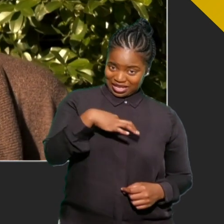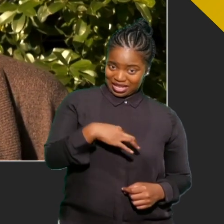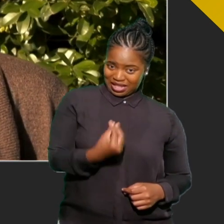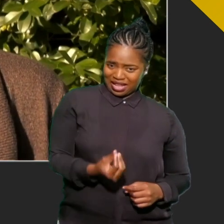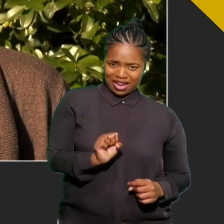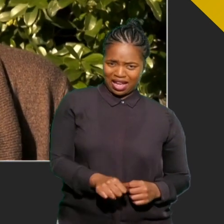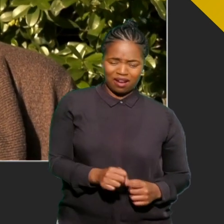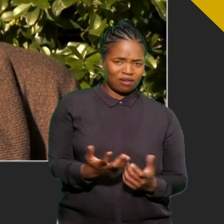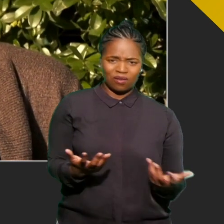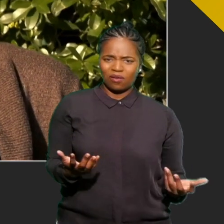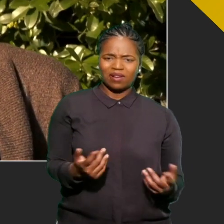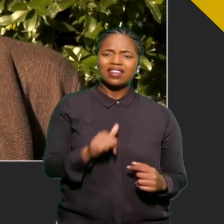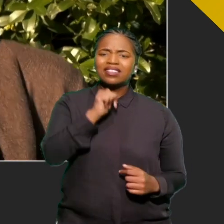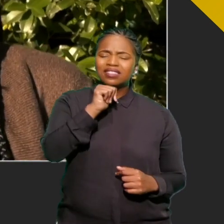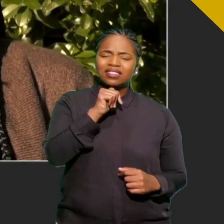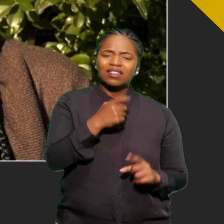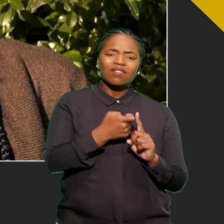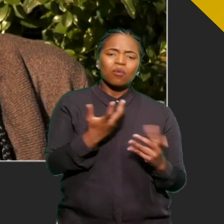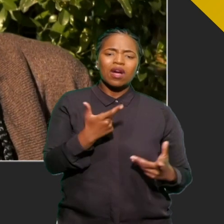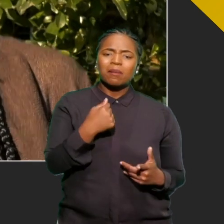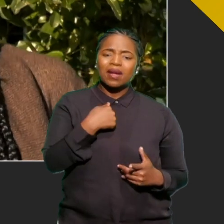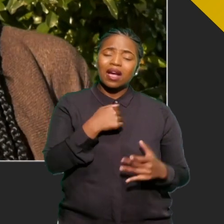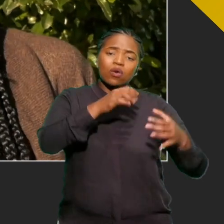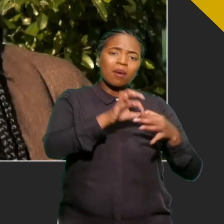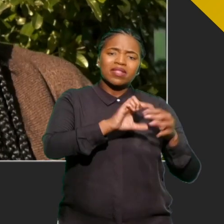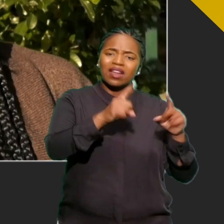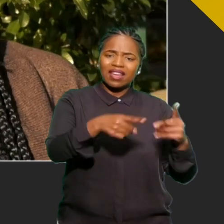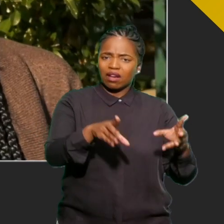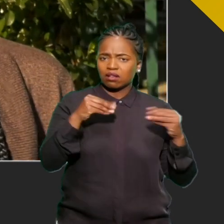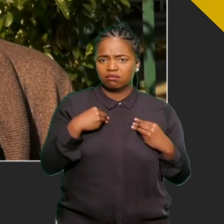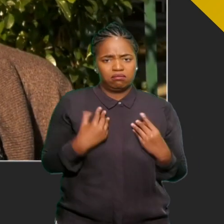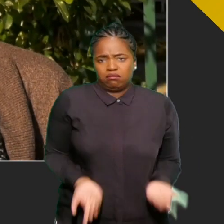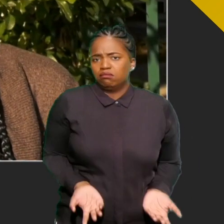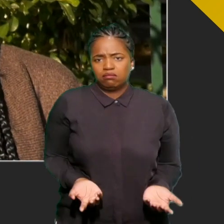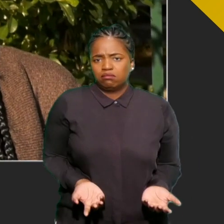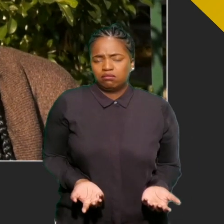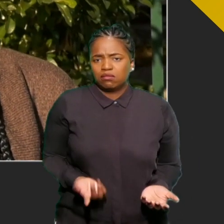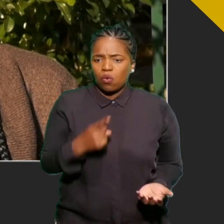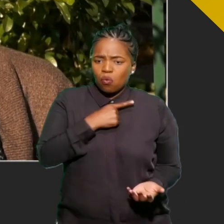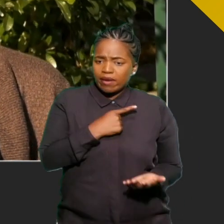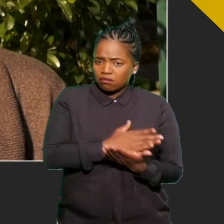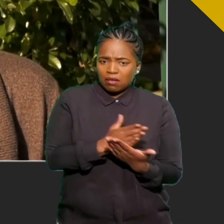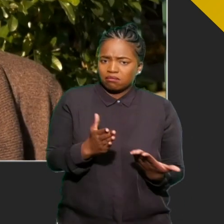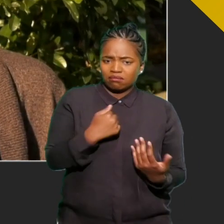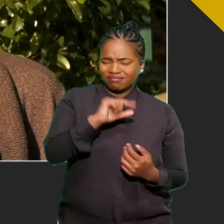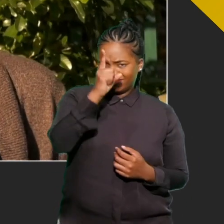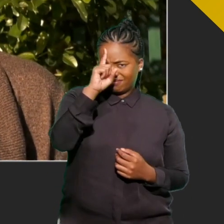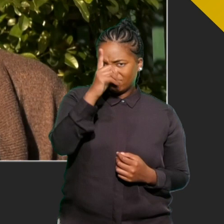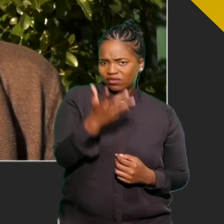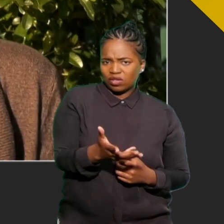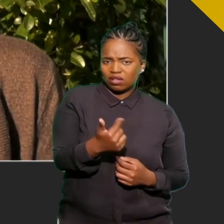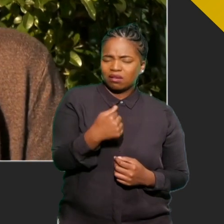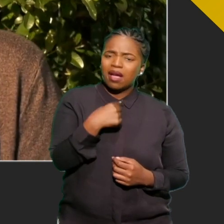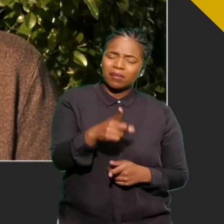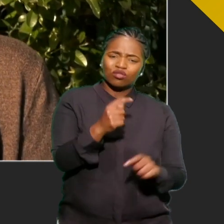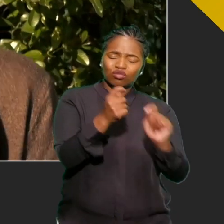it says a lot about where I'm coming from. I'm not accepted in the circles that I used to be in because of simply the fact that I'm black. And that should also change